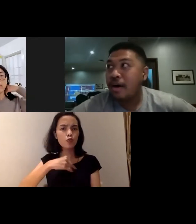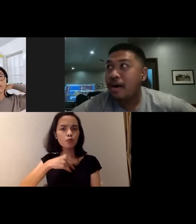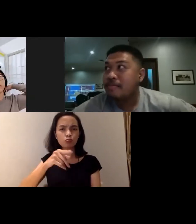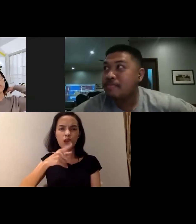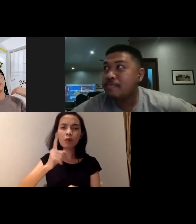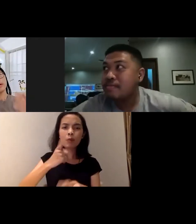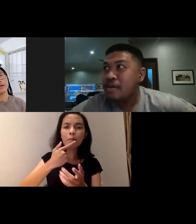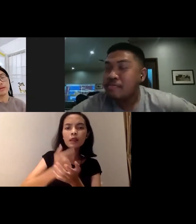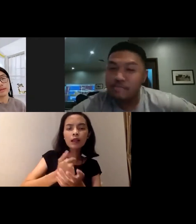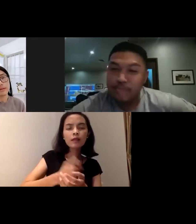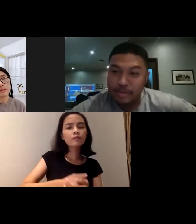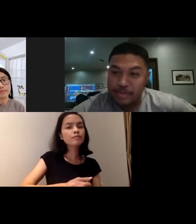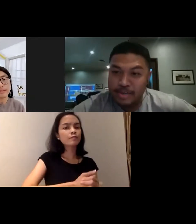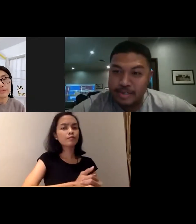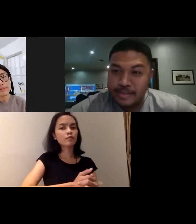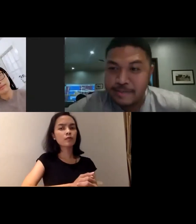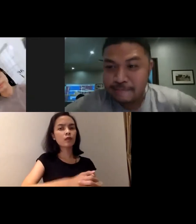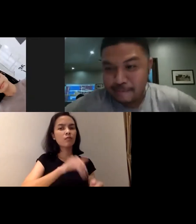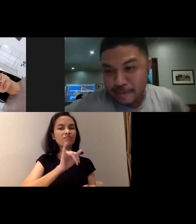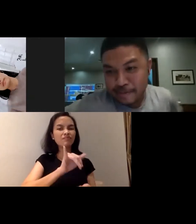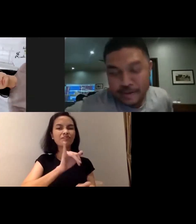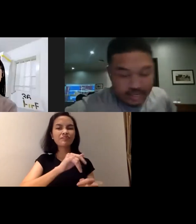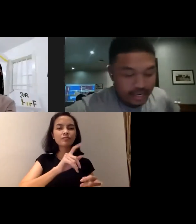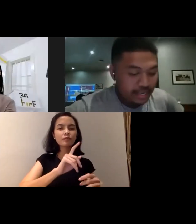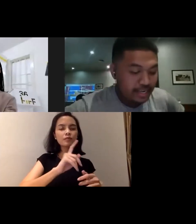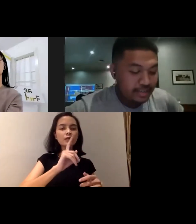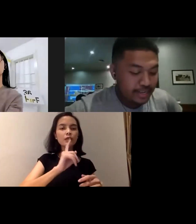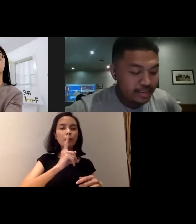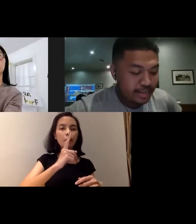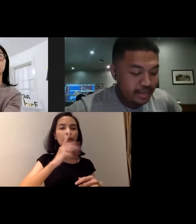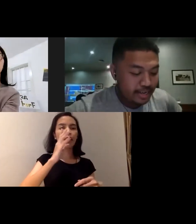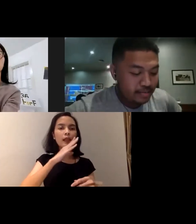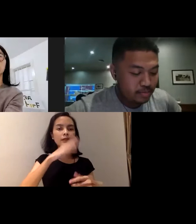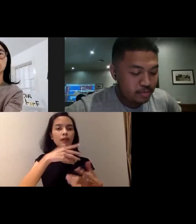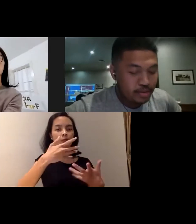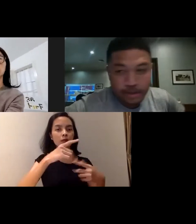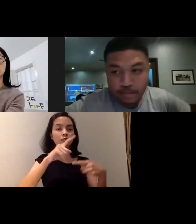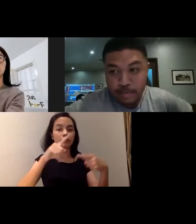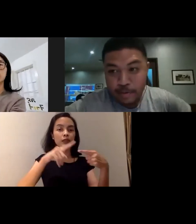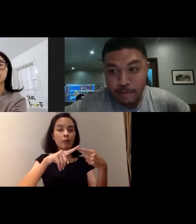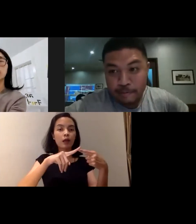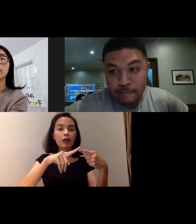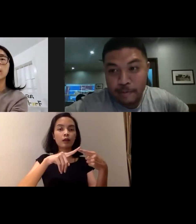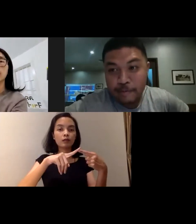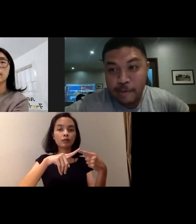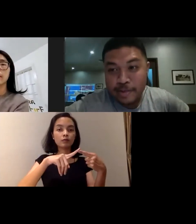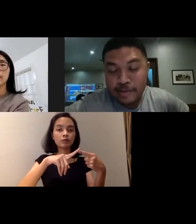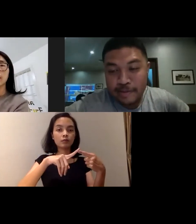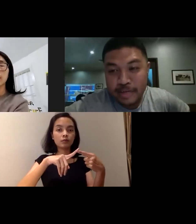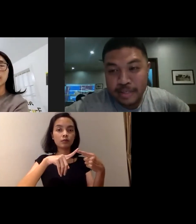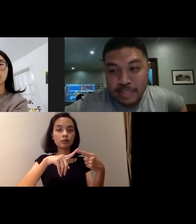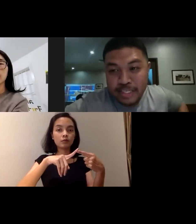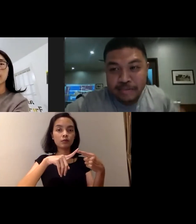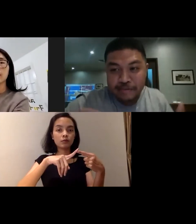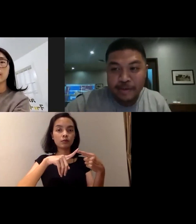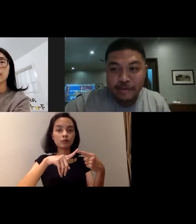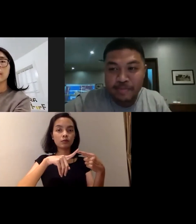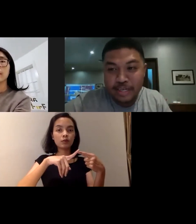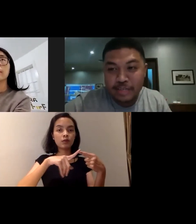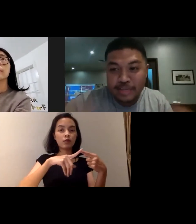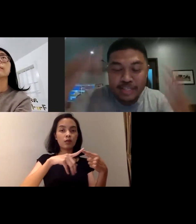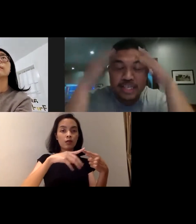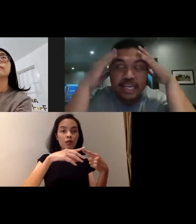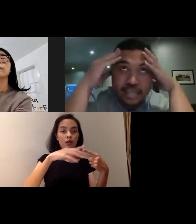Okay. Maybe because, first of all, I think that the voices of LGBT in